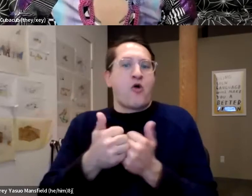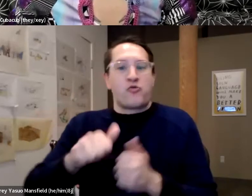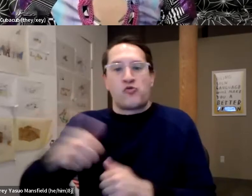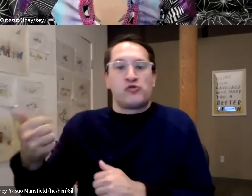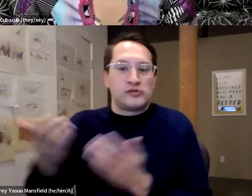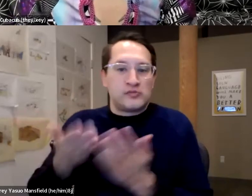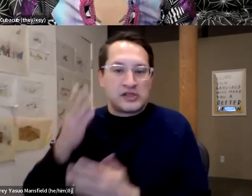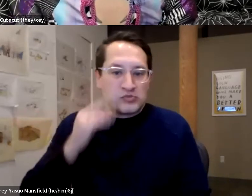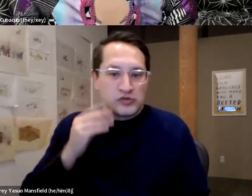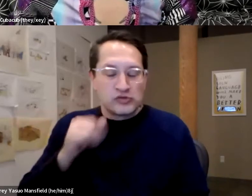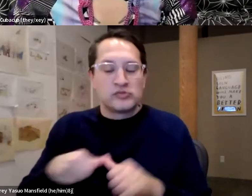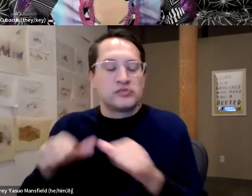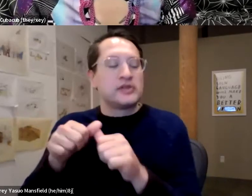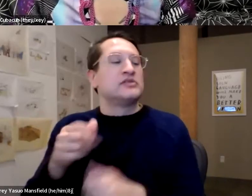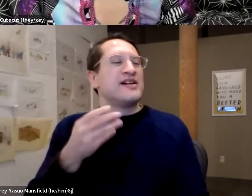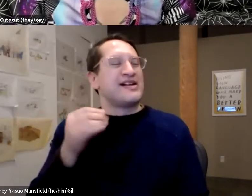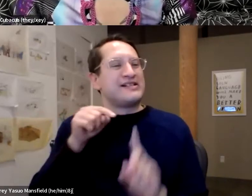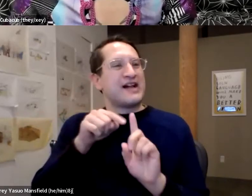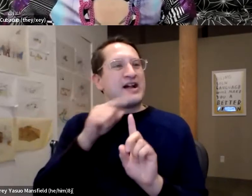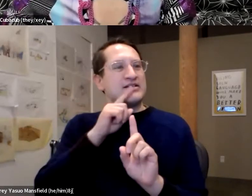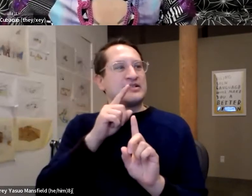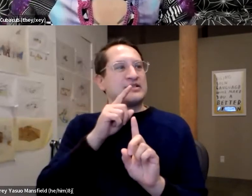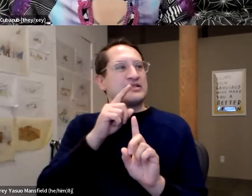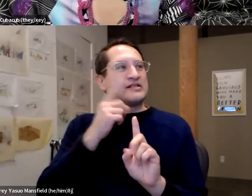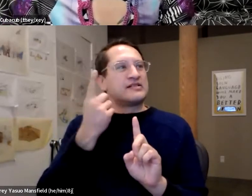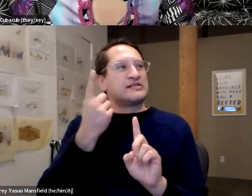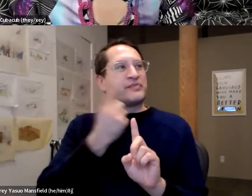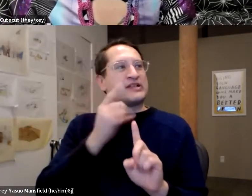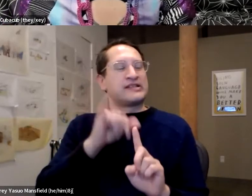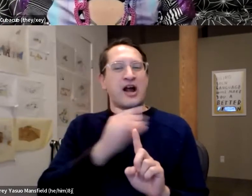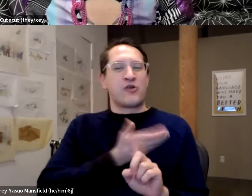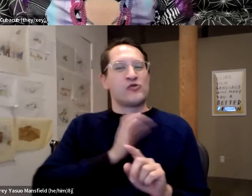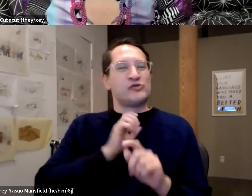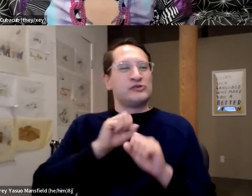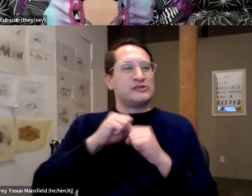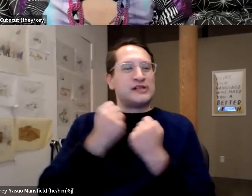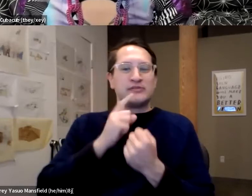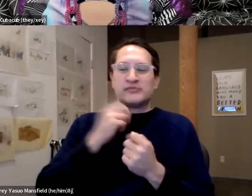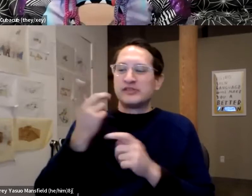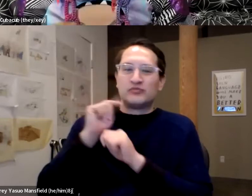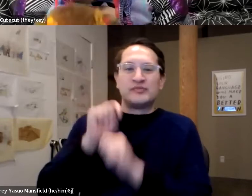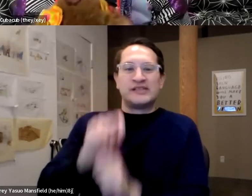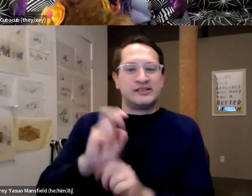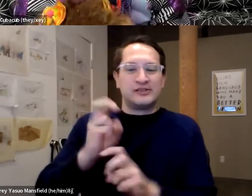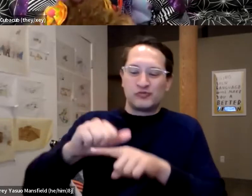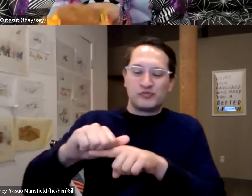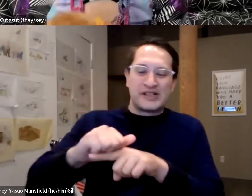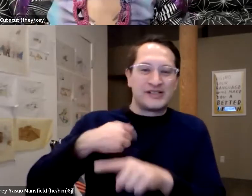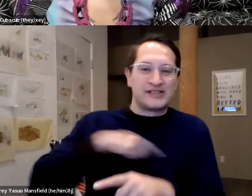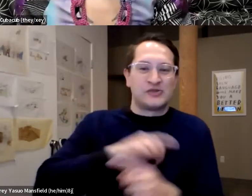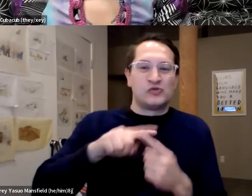different from how others may experience space. This is something that our